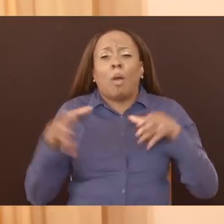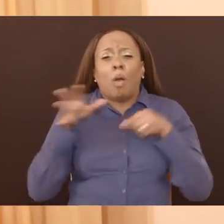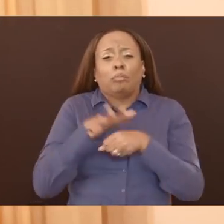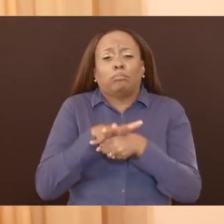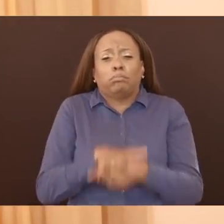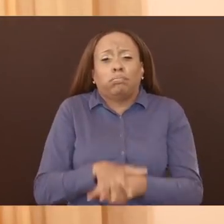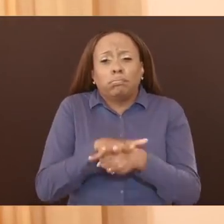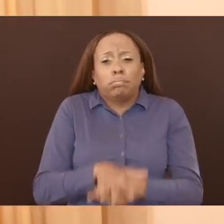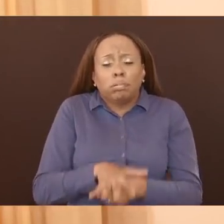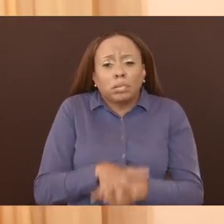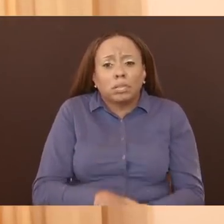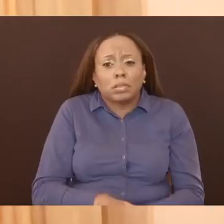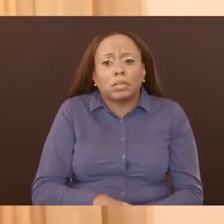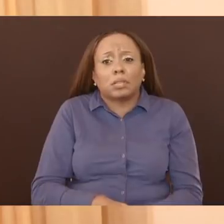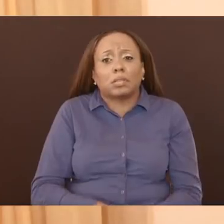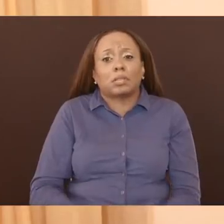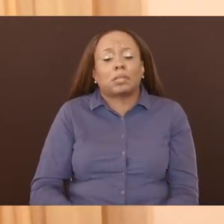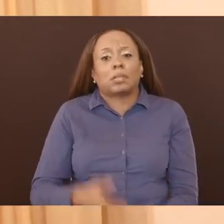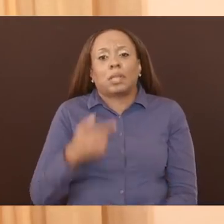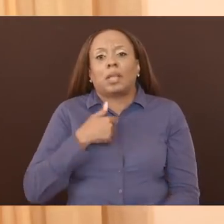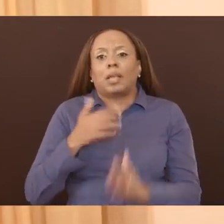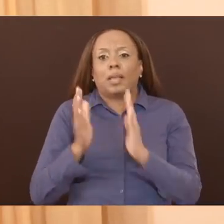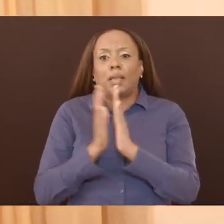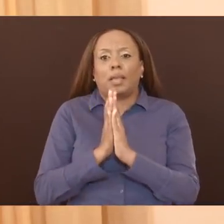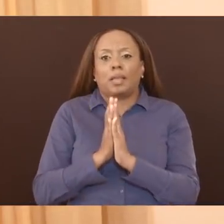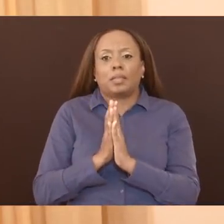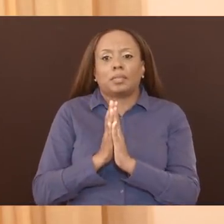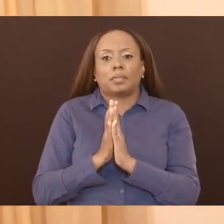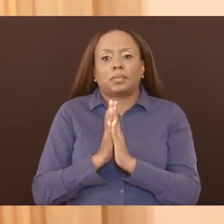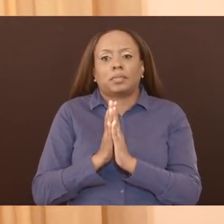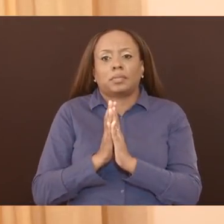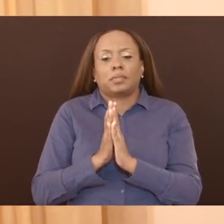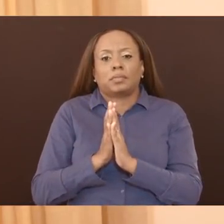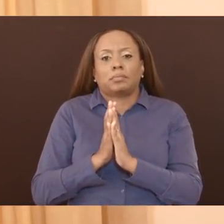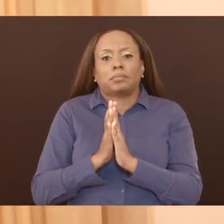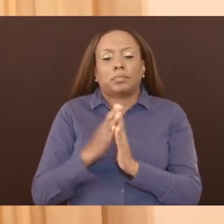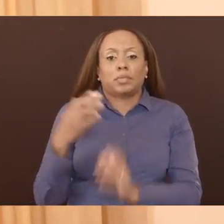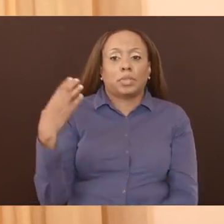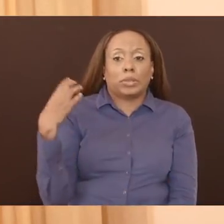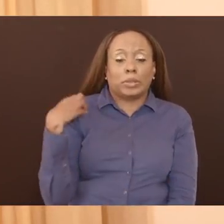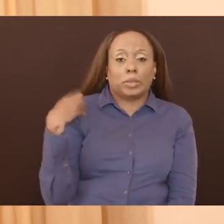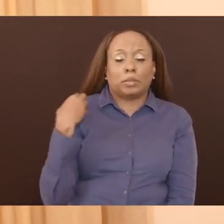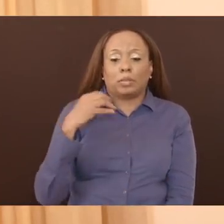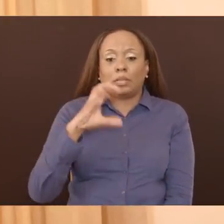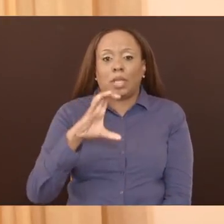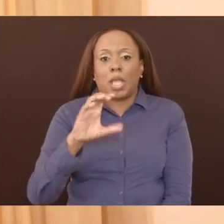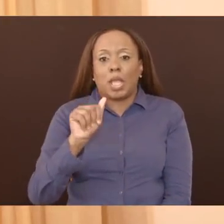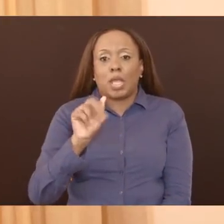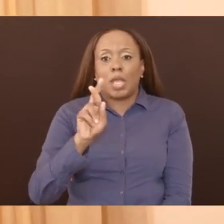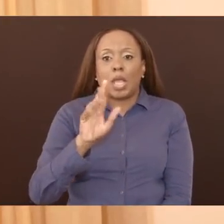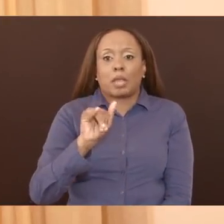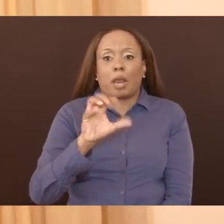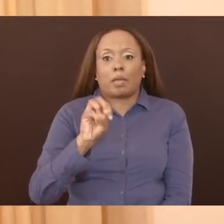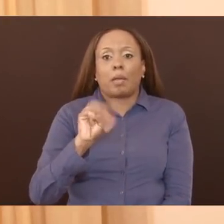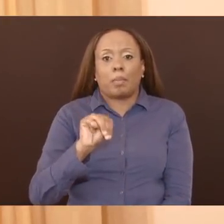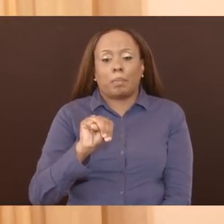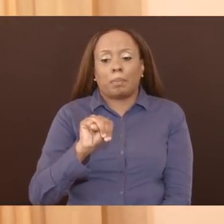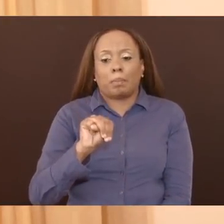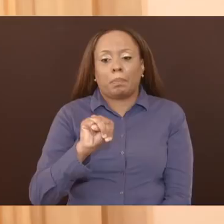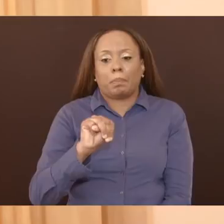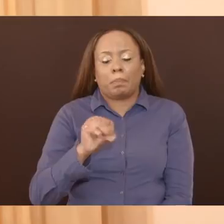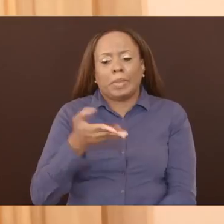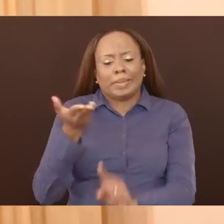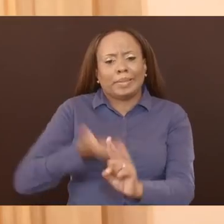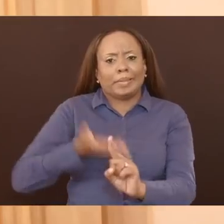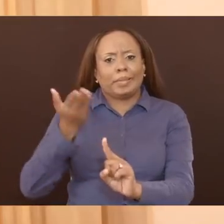I have therefore asked the chairman of CARICOM, Prime Minister of Antigua, the Honorable Gaston Brown, because I really do believe that if ever there was a